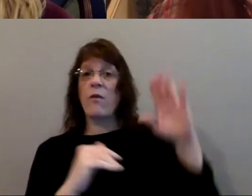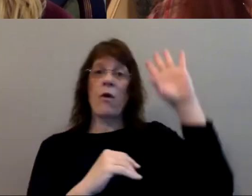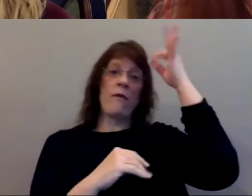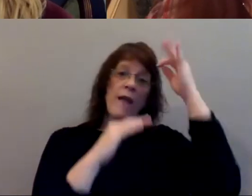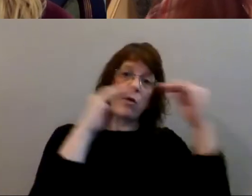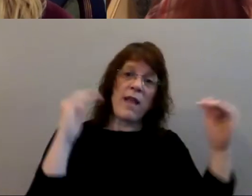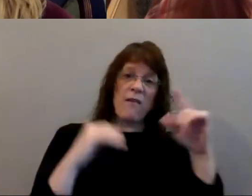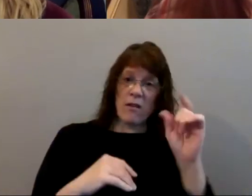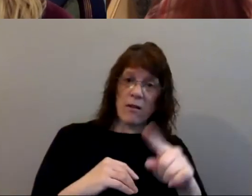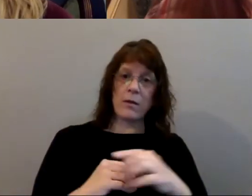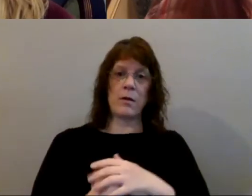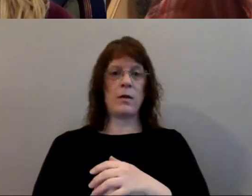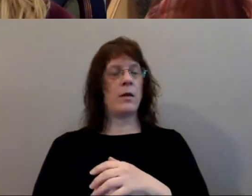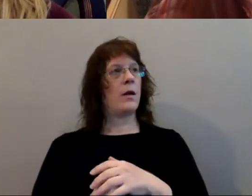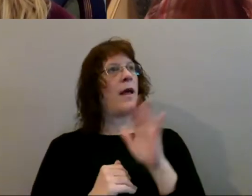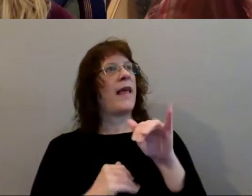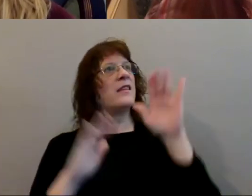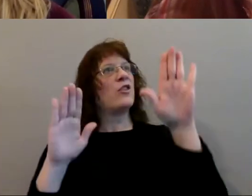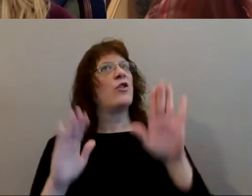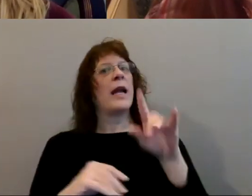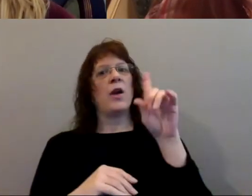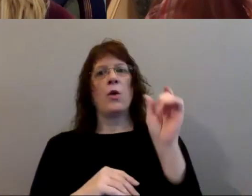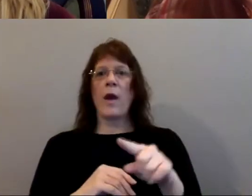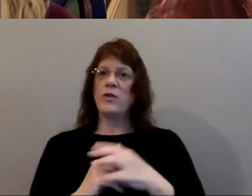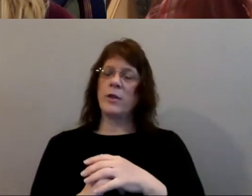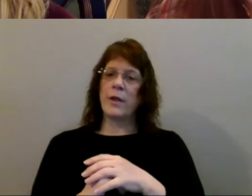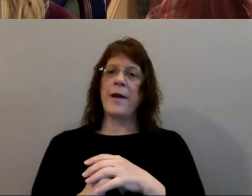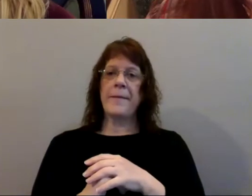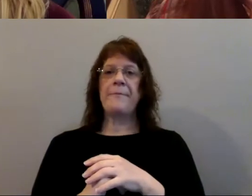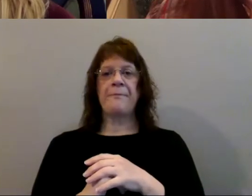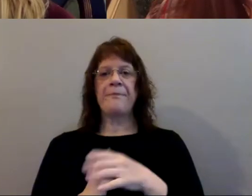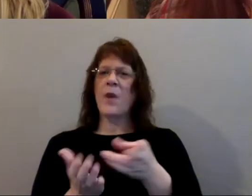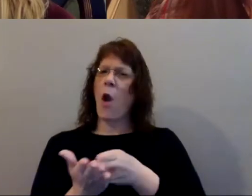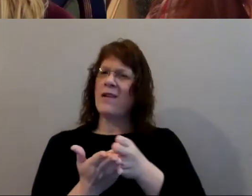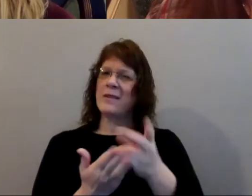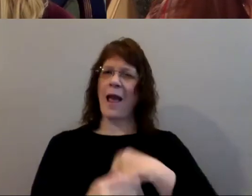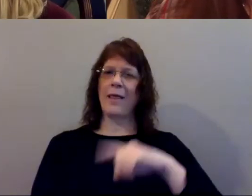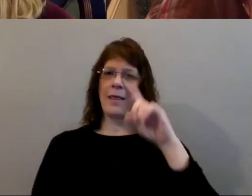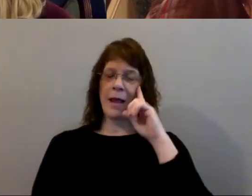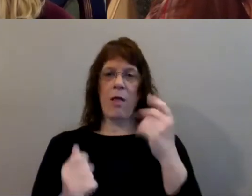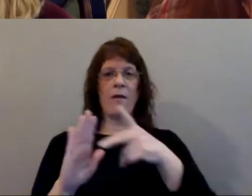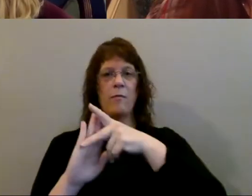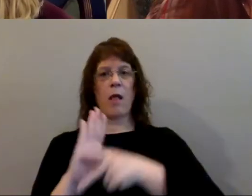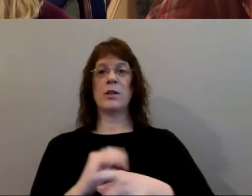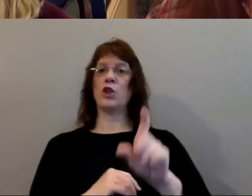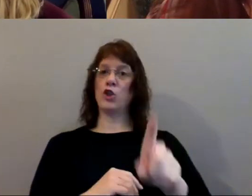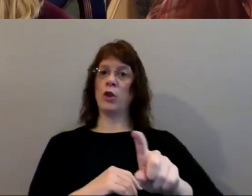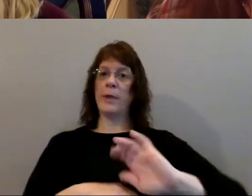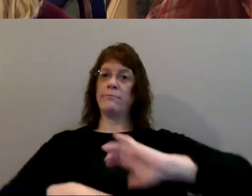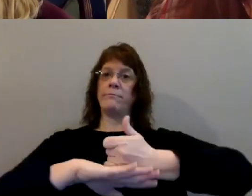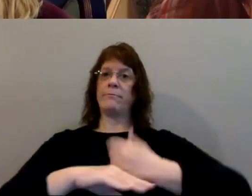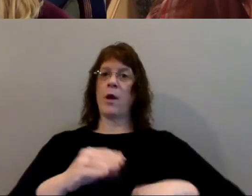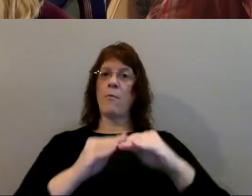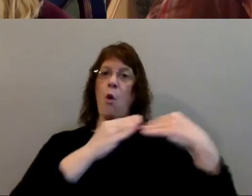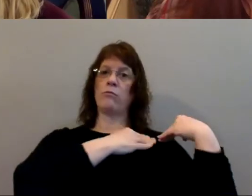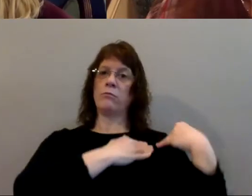That's a great question. Honestly, I think a lot of policies should be putting more of a burden